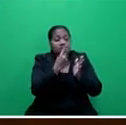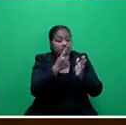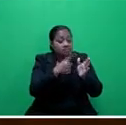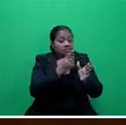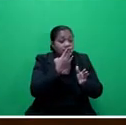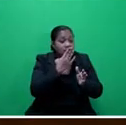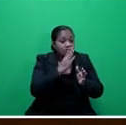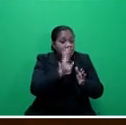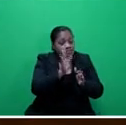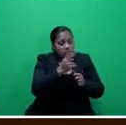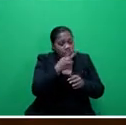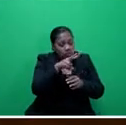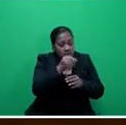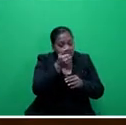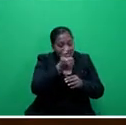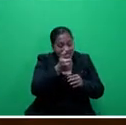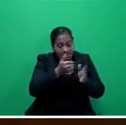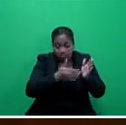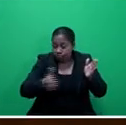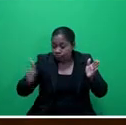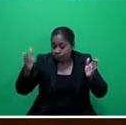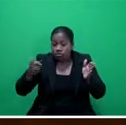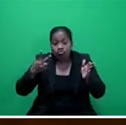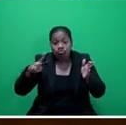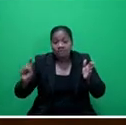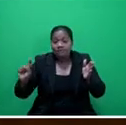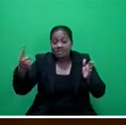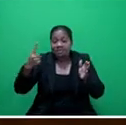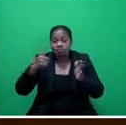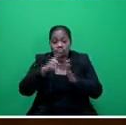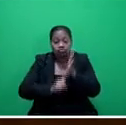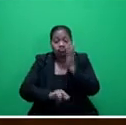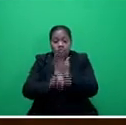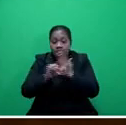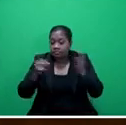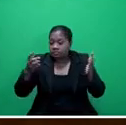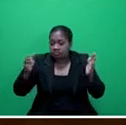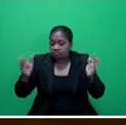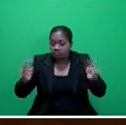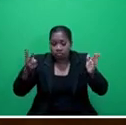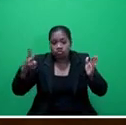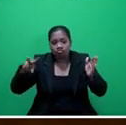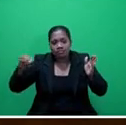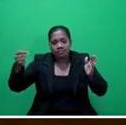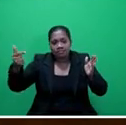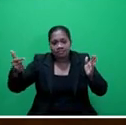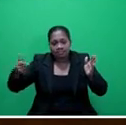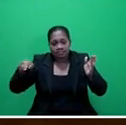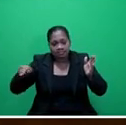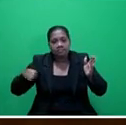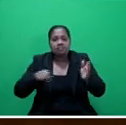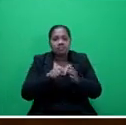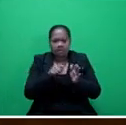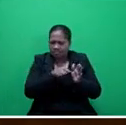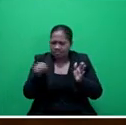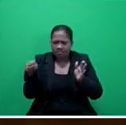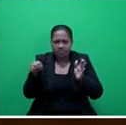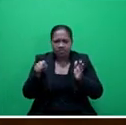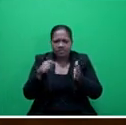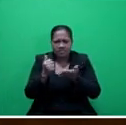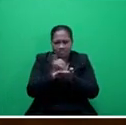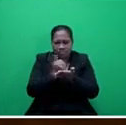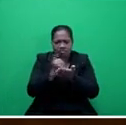to 31st July 2017, conducted into the Ministry's administration structure, budgetary